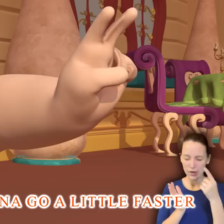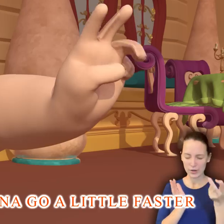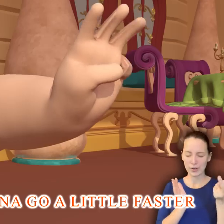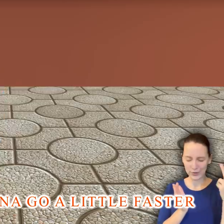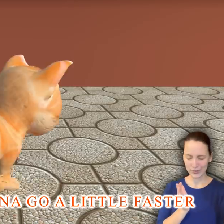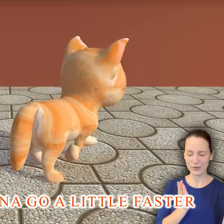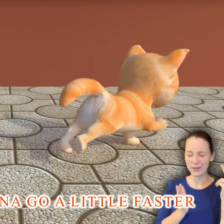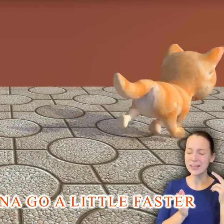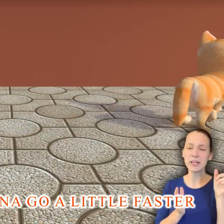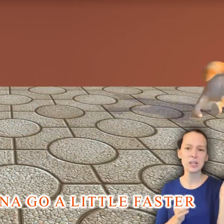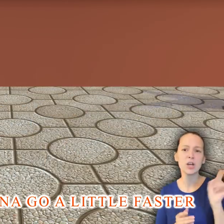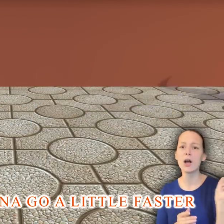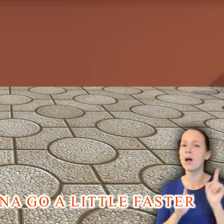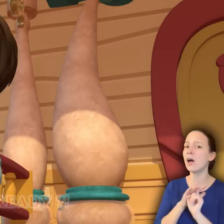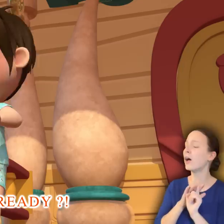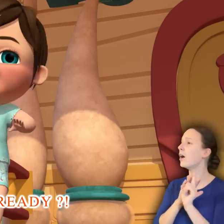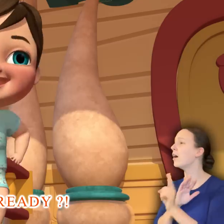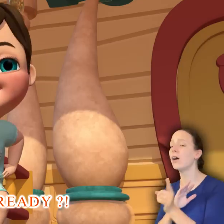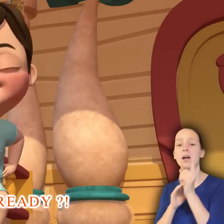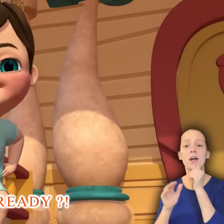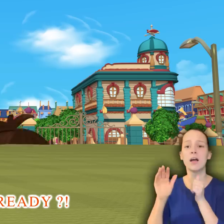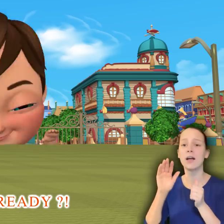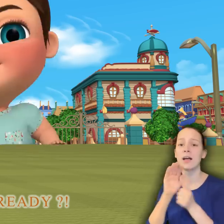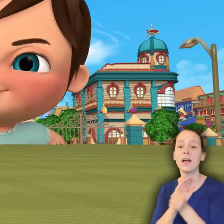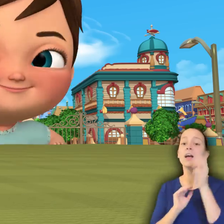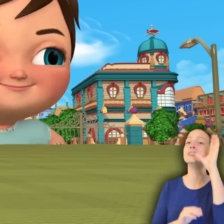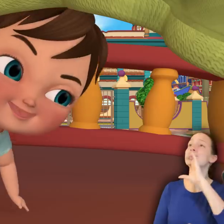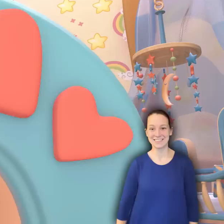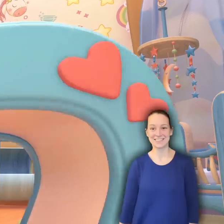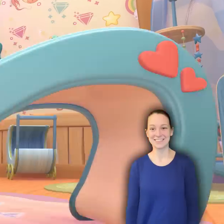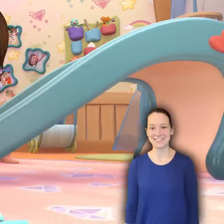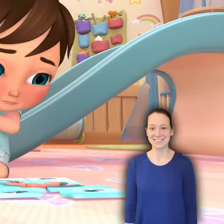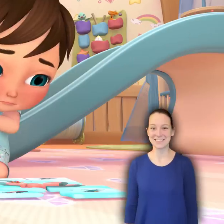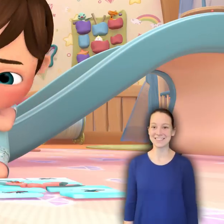this time we're gonna go a little faster are you ready